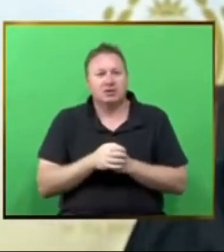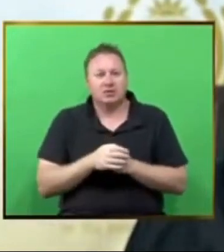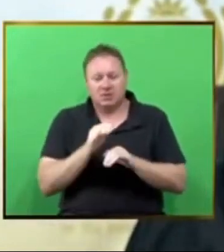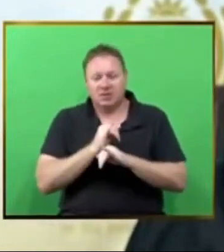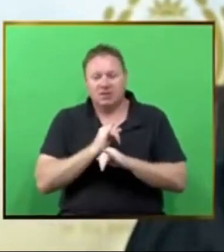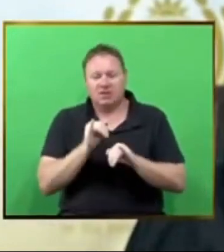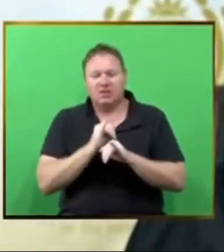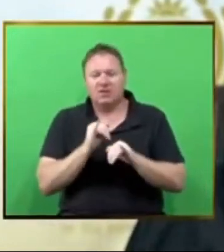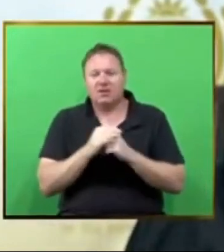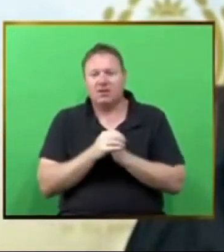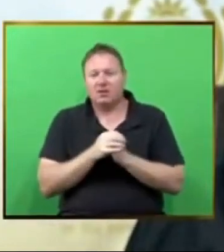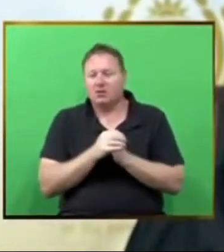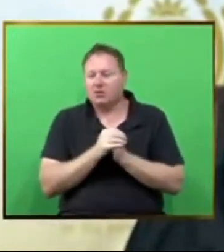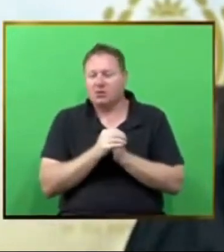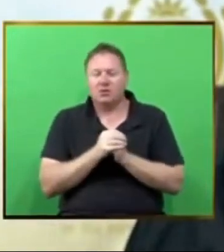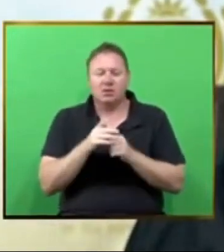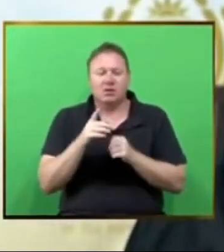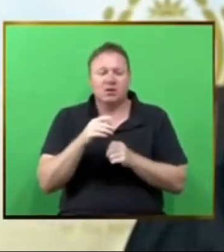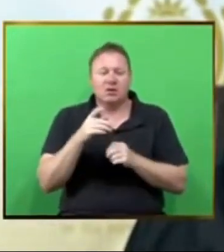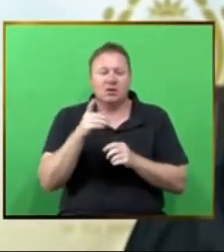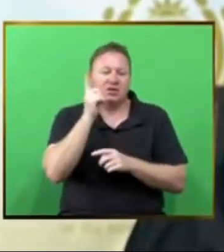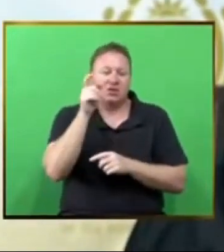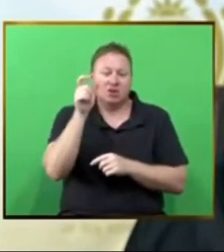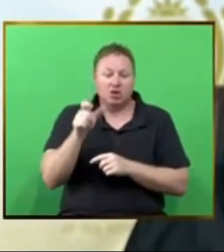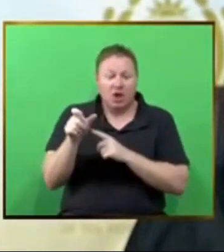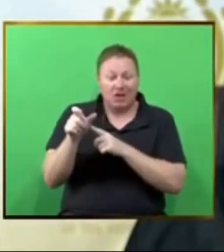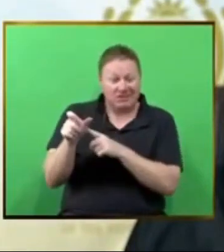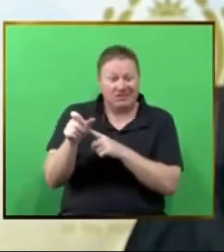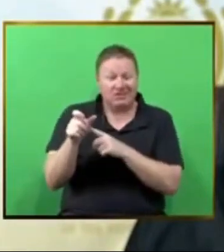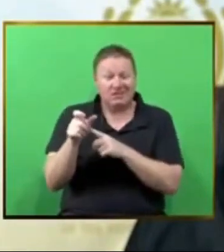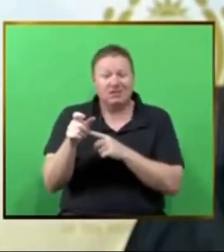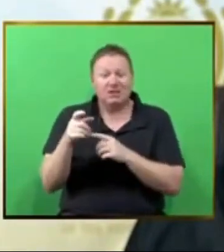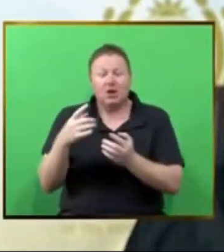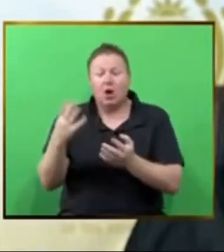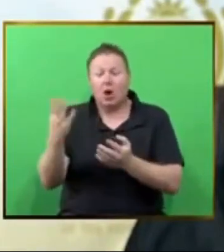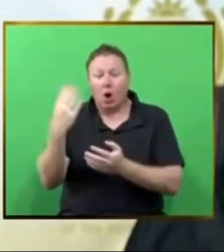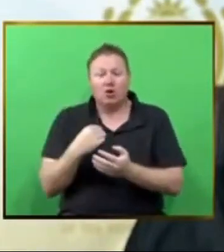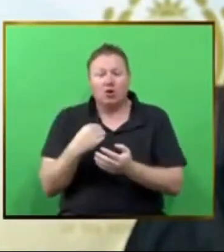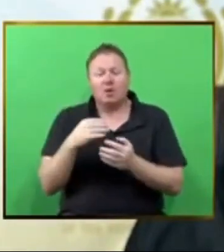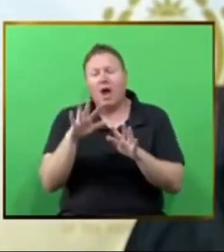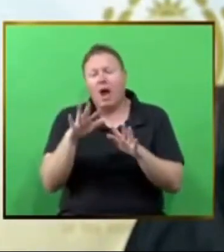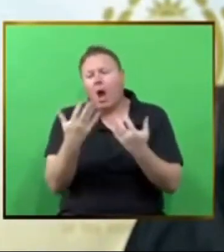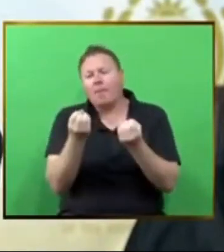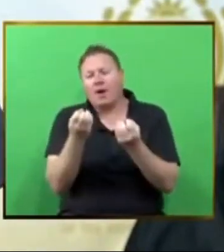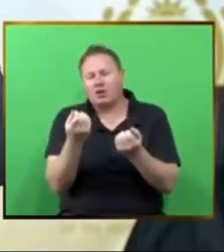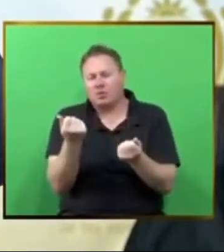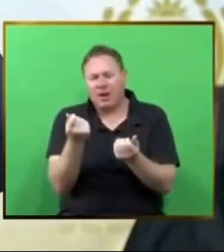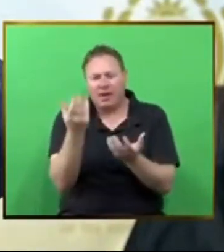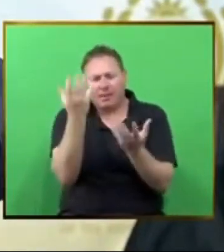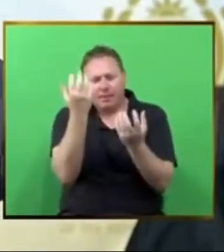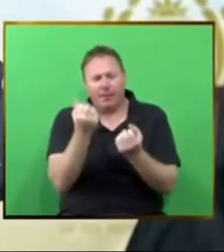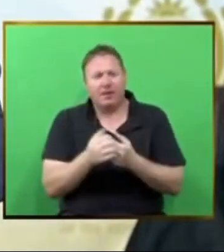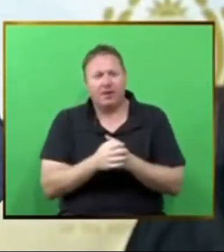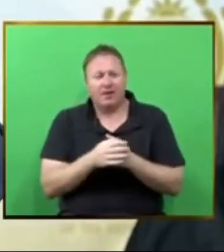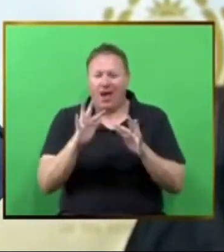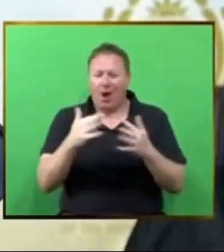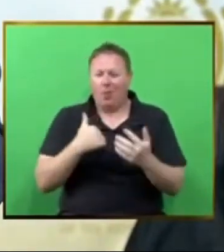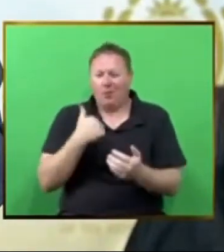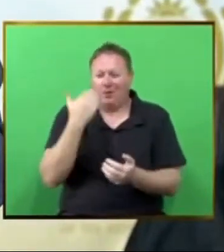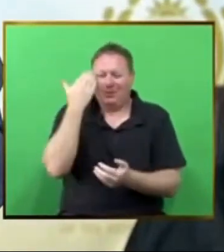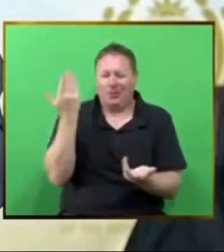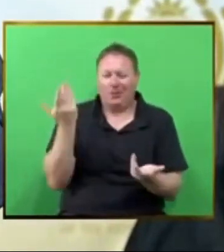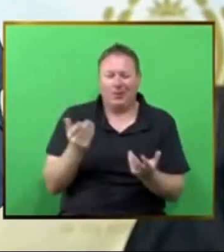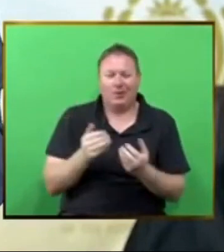noyazi uba imali yena azayifumana ndizayazela phi ngoba kaloku uyawuyazi ngepension yakhe. So from the 1st of